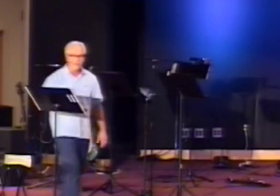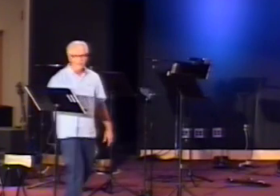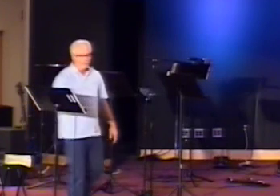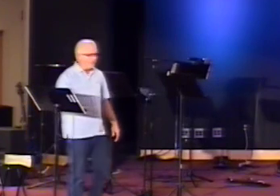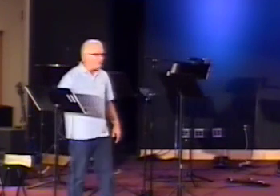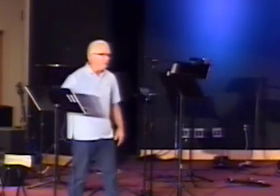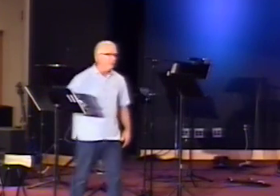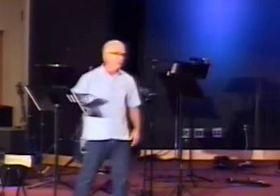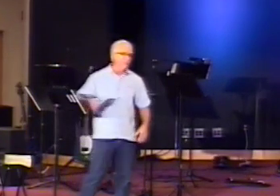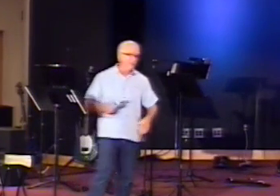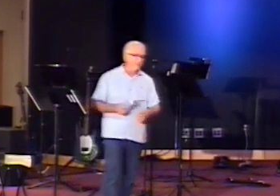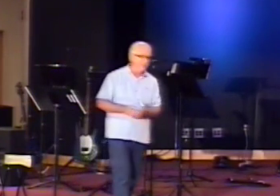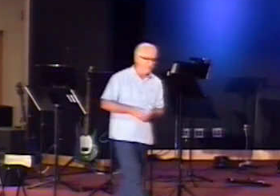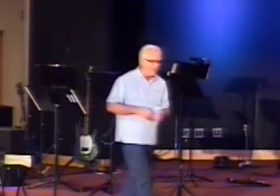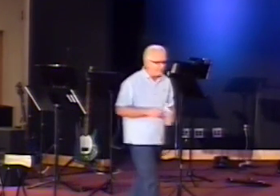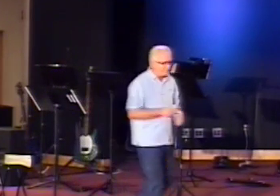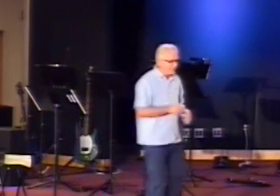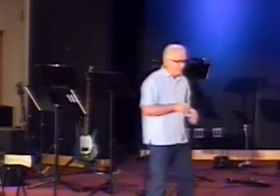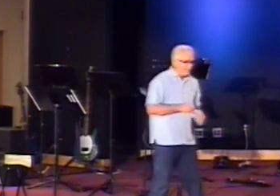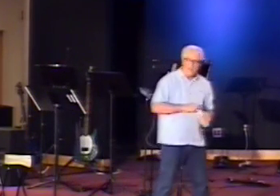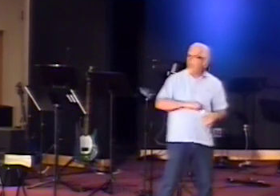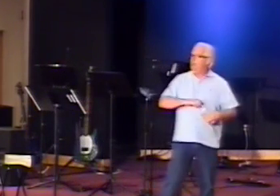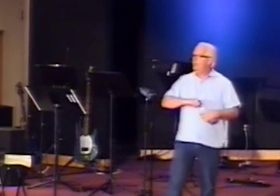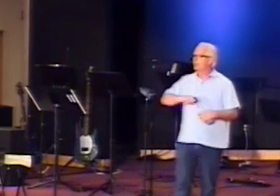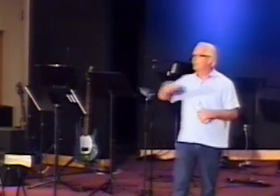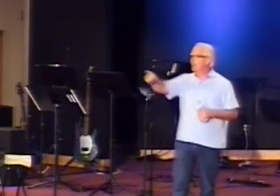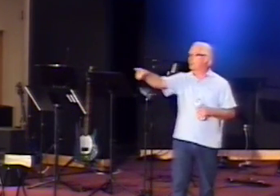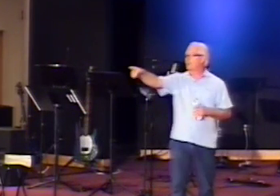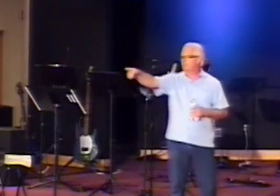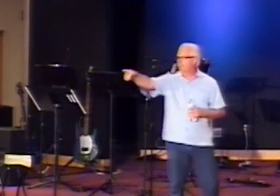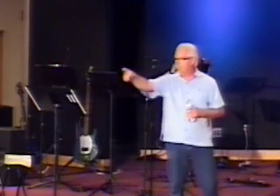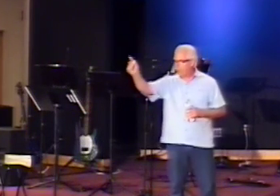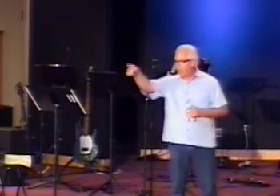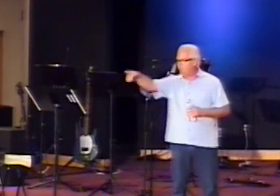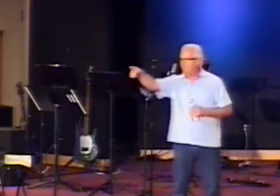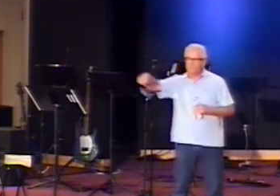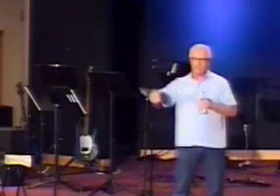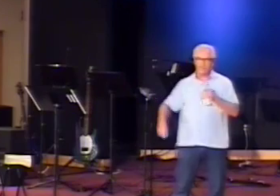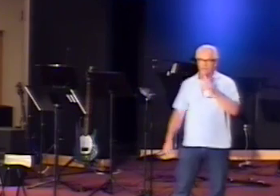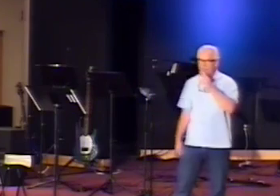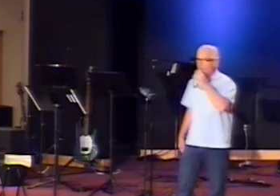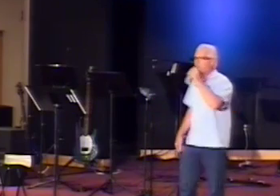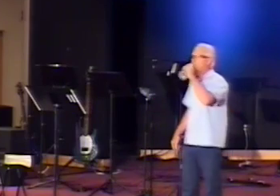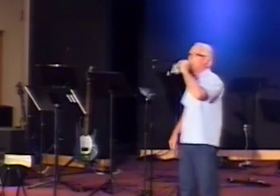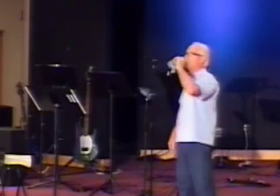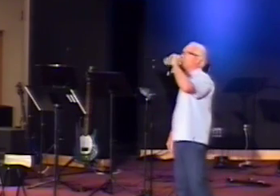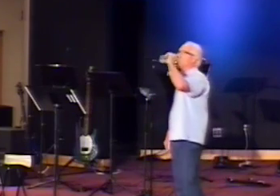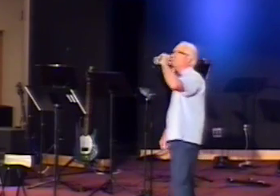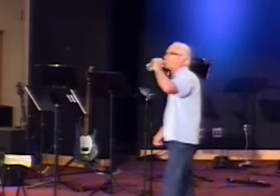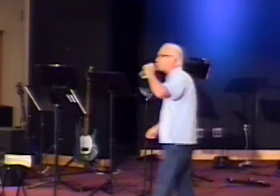one. Not too many people are brave enough to do that. But I know Nita remembers that song. If anybody remembers, it's her.